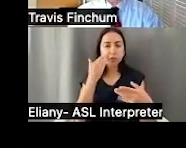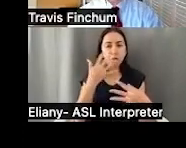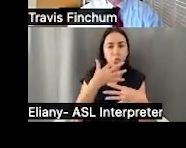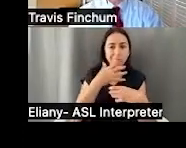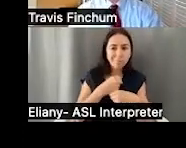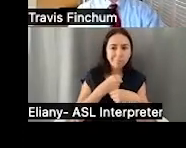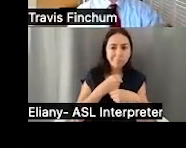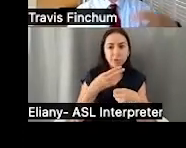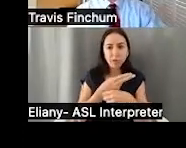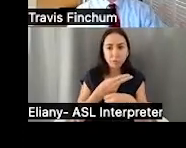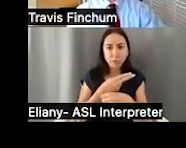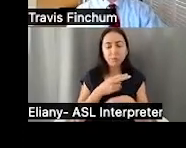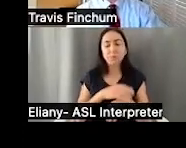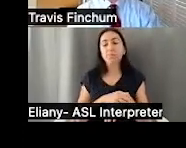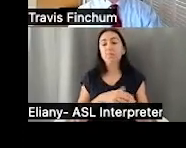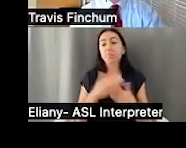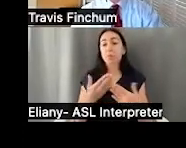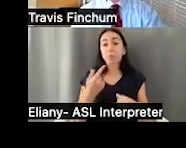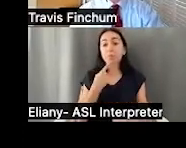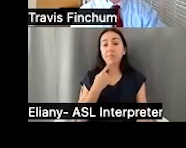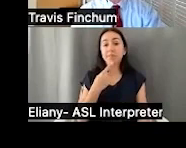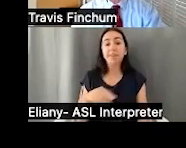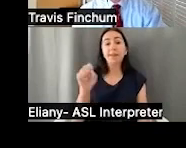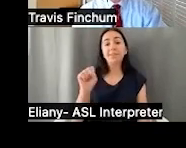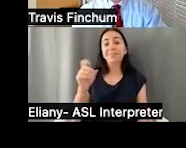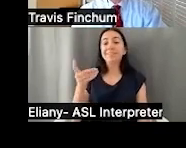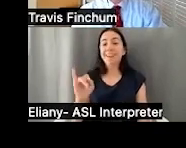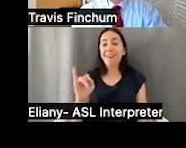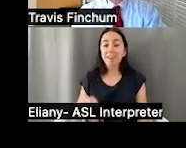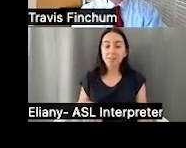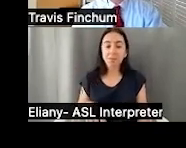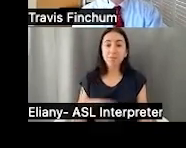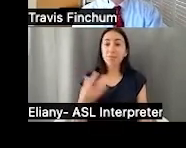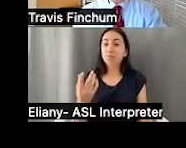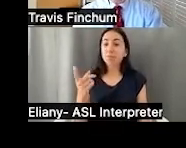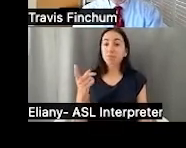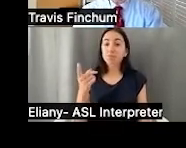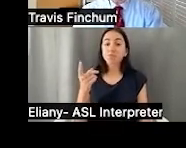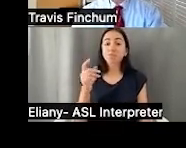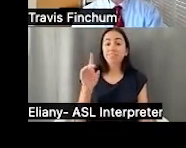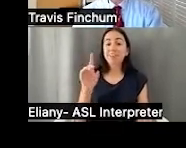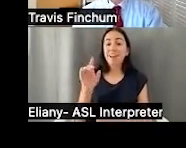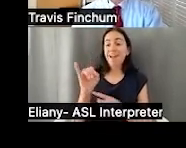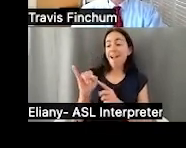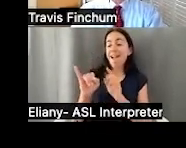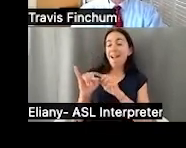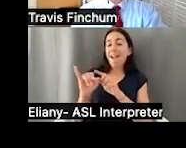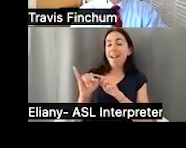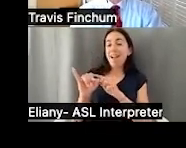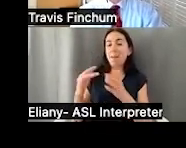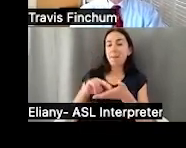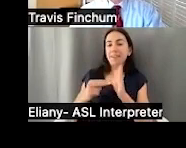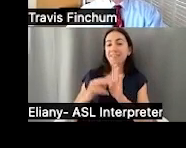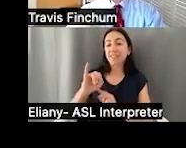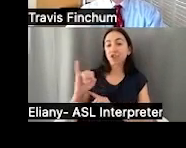that are used, because we may use the term SSDI, and if we remember that the I stands for